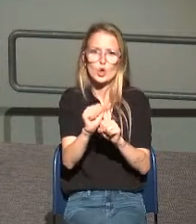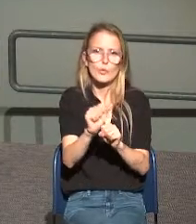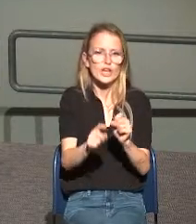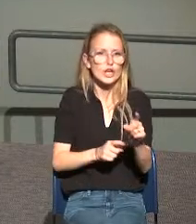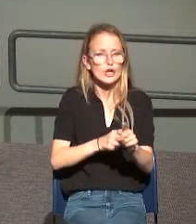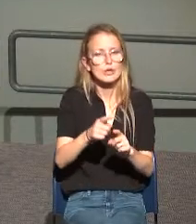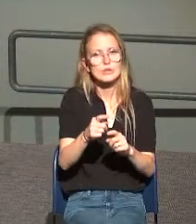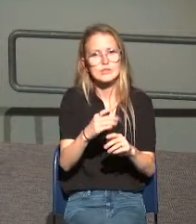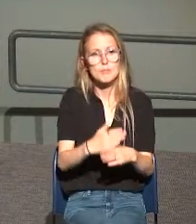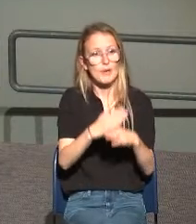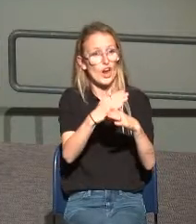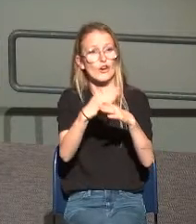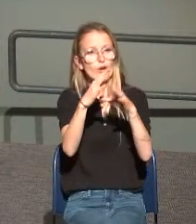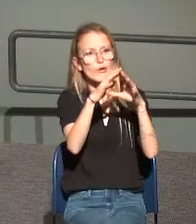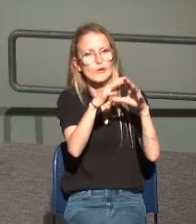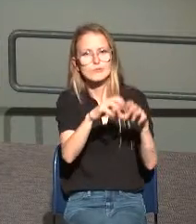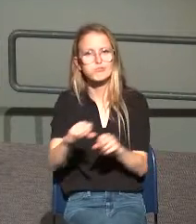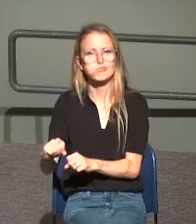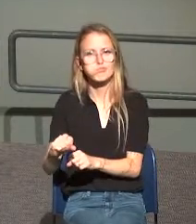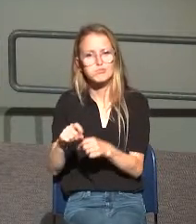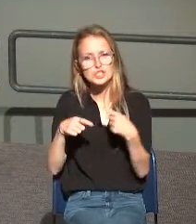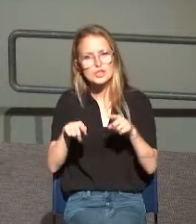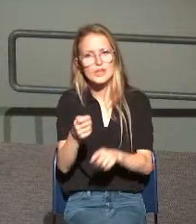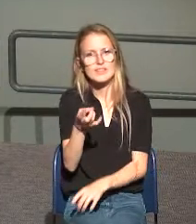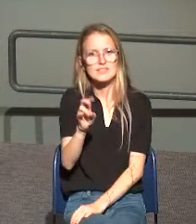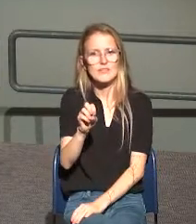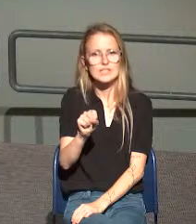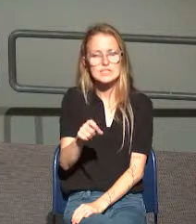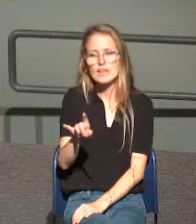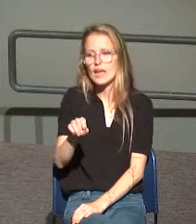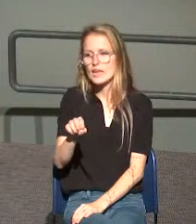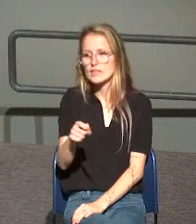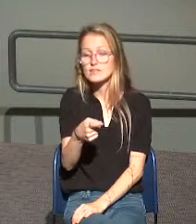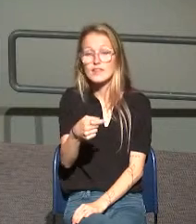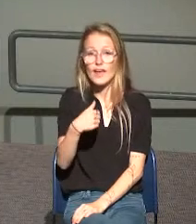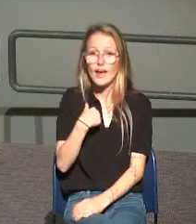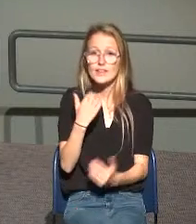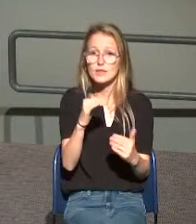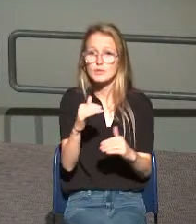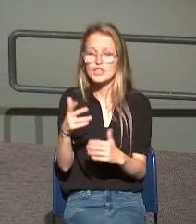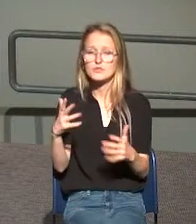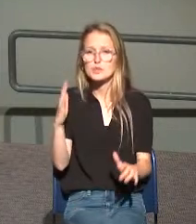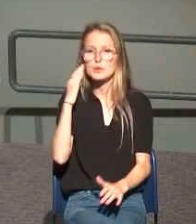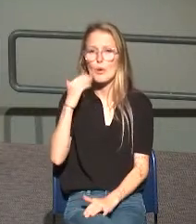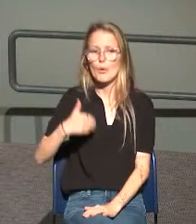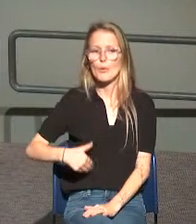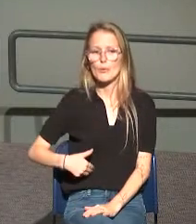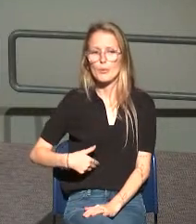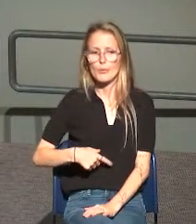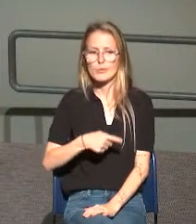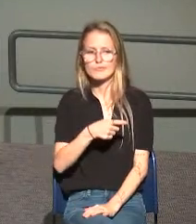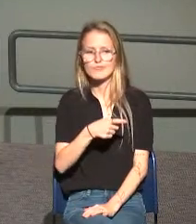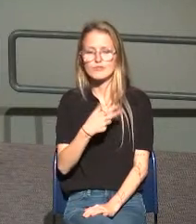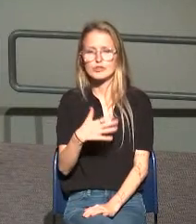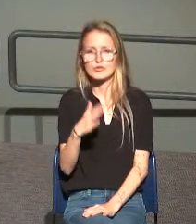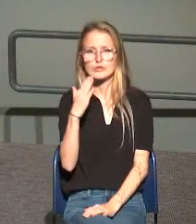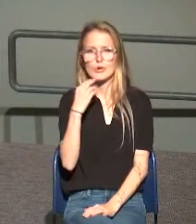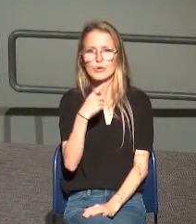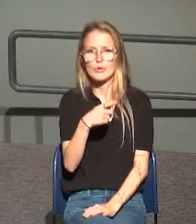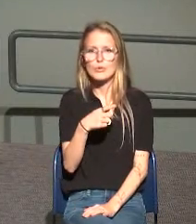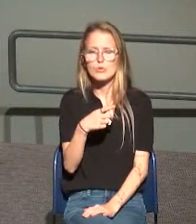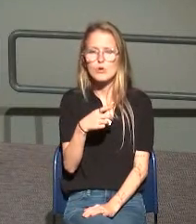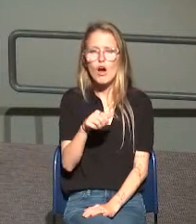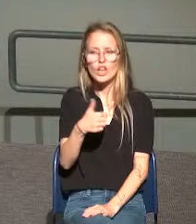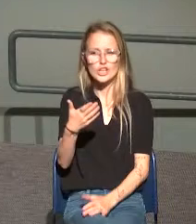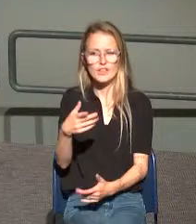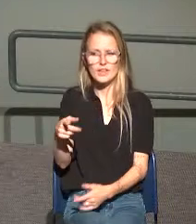and 80s. There were restrictions that they knew about. There were other things that came as quite a